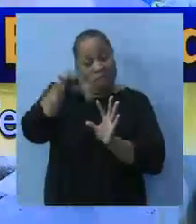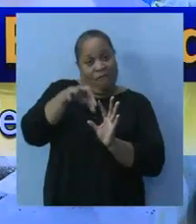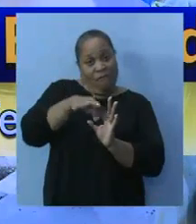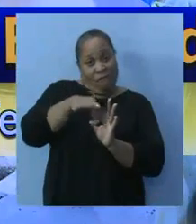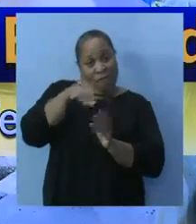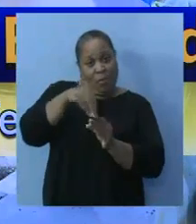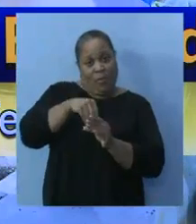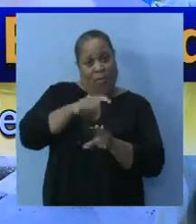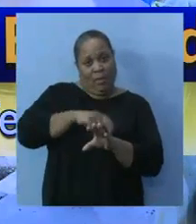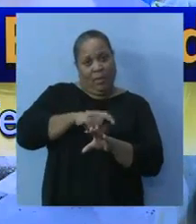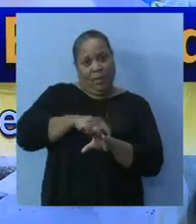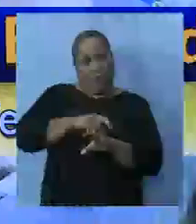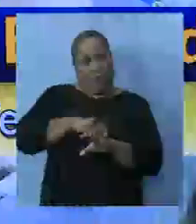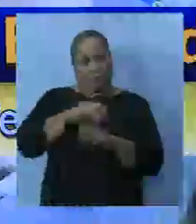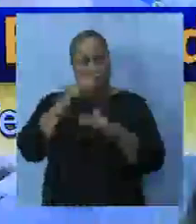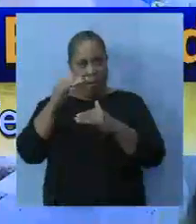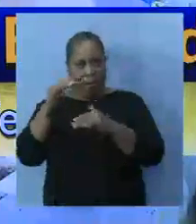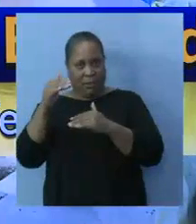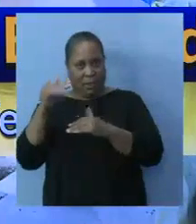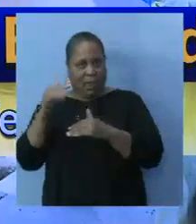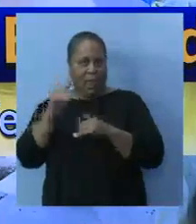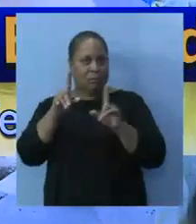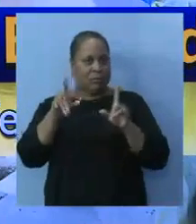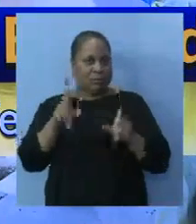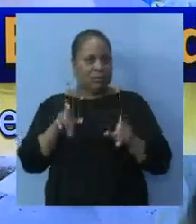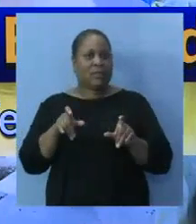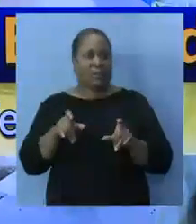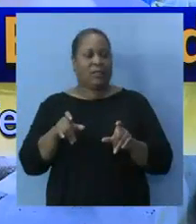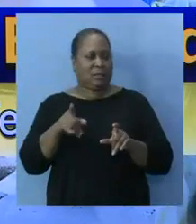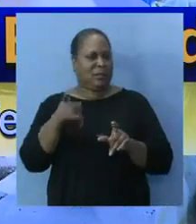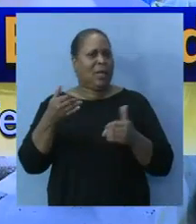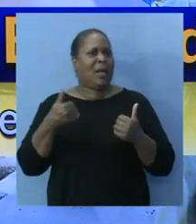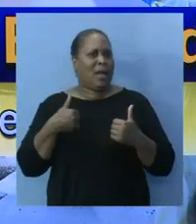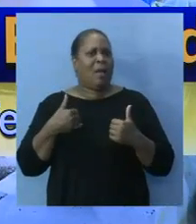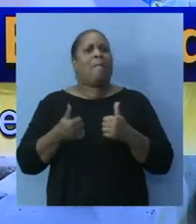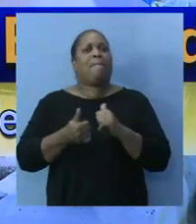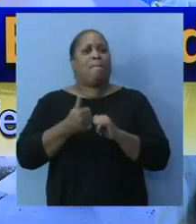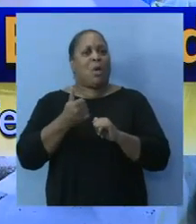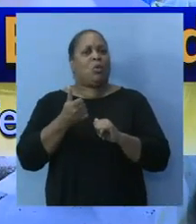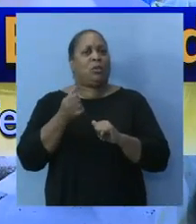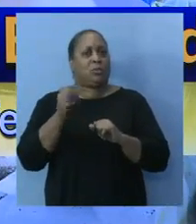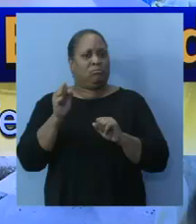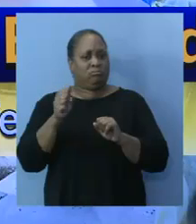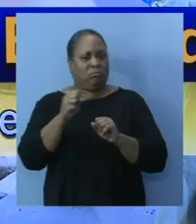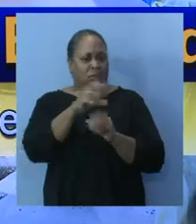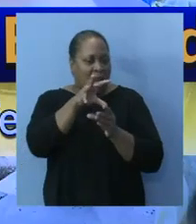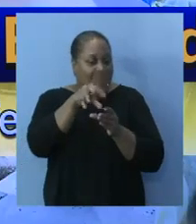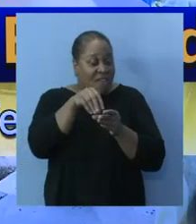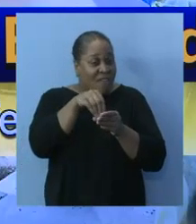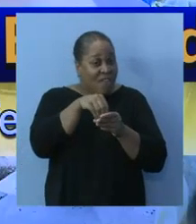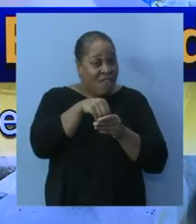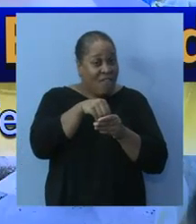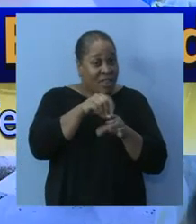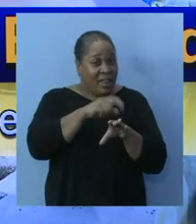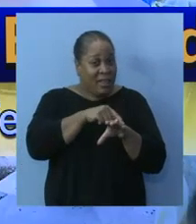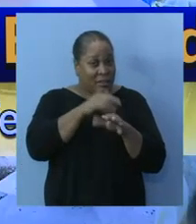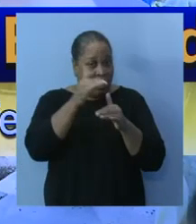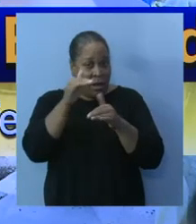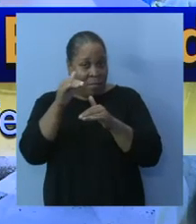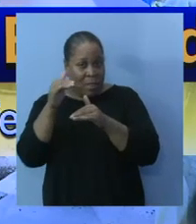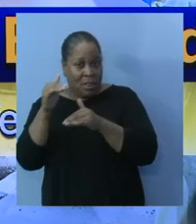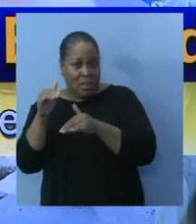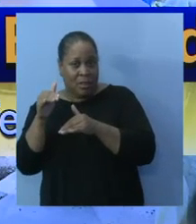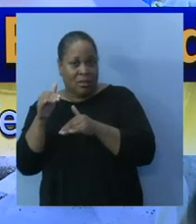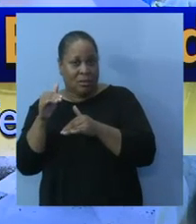time scale, the testing time scale which they have. Most of them are able to fit in to that time scale